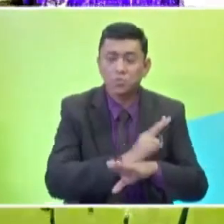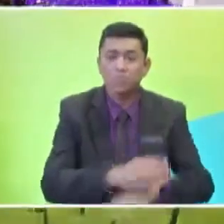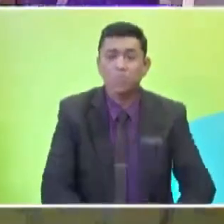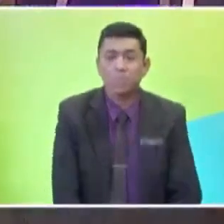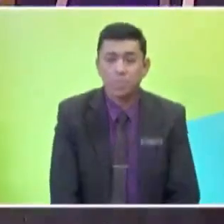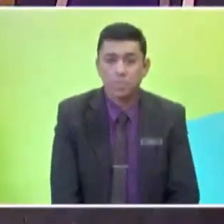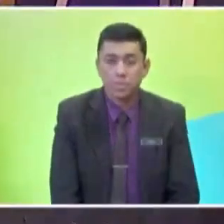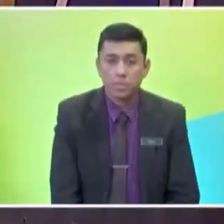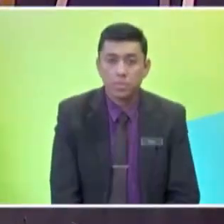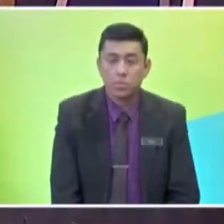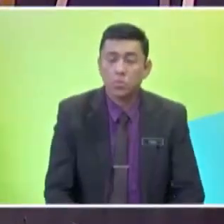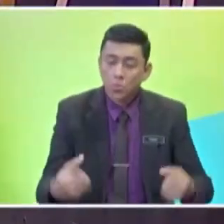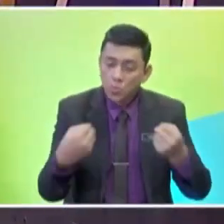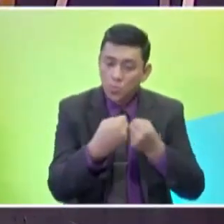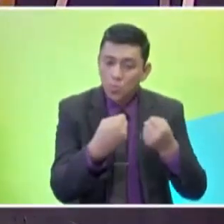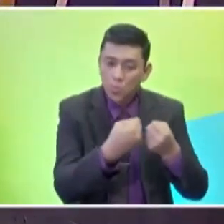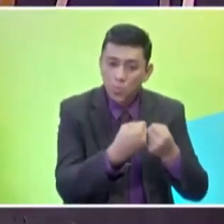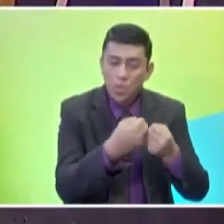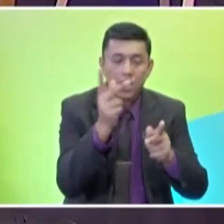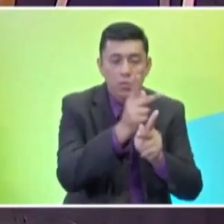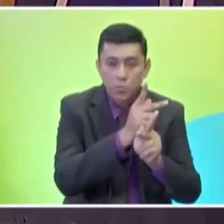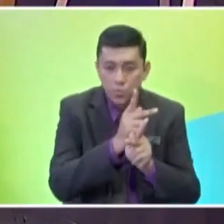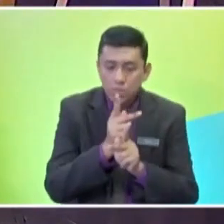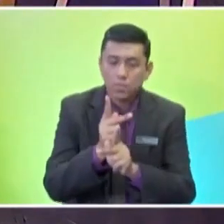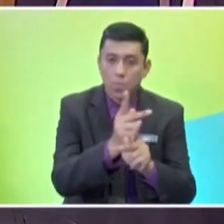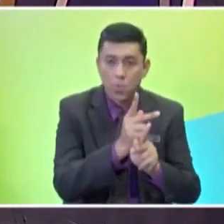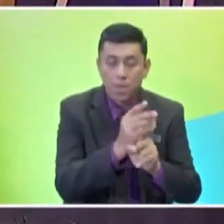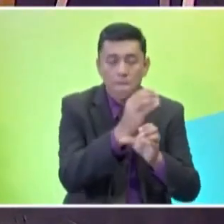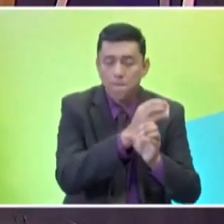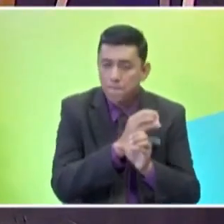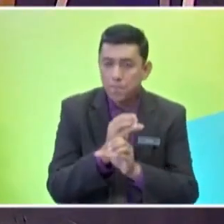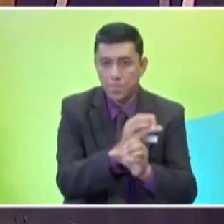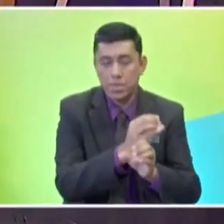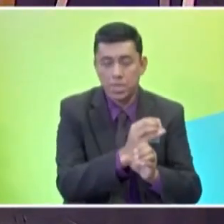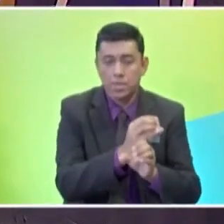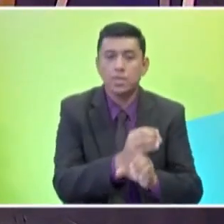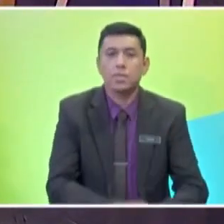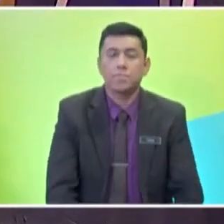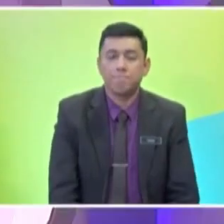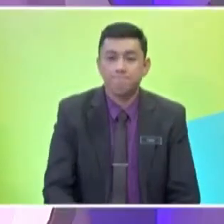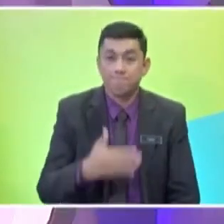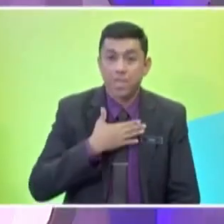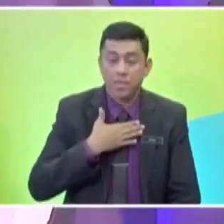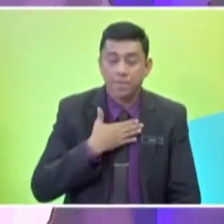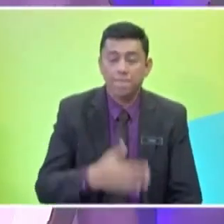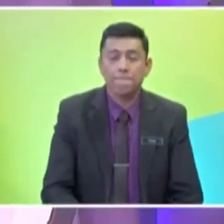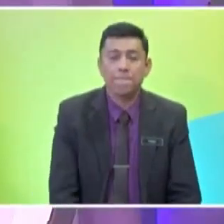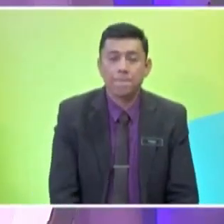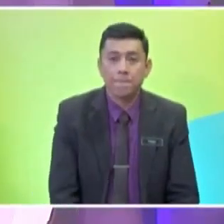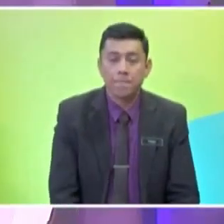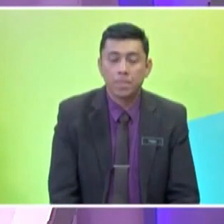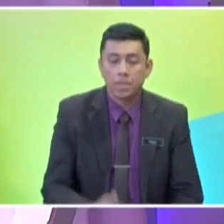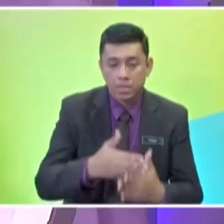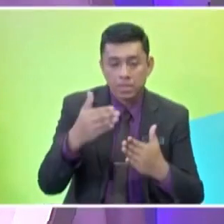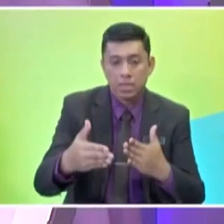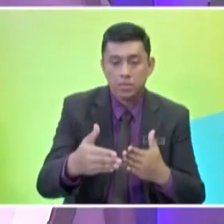to fight? Yes, to protect themselves. Yes, okay. Very good, Irfan. Okay, let's look at the next one. Okay,